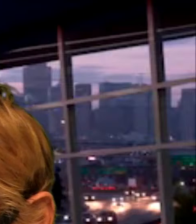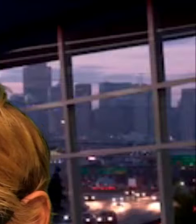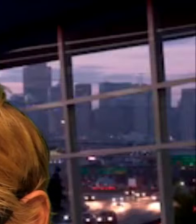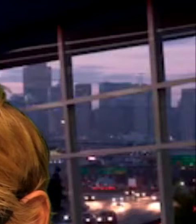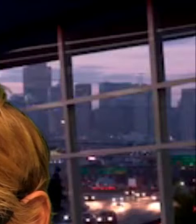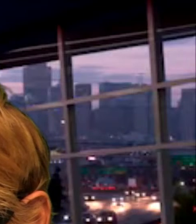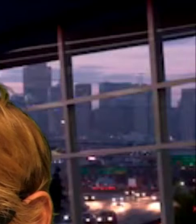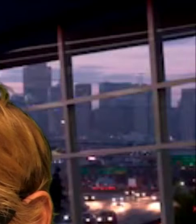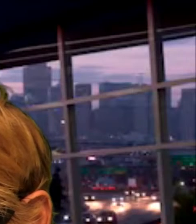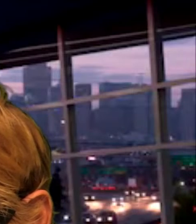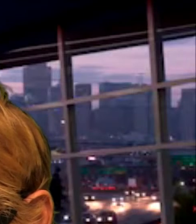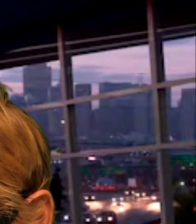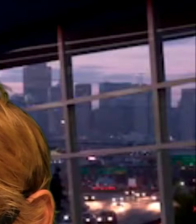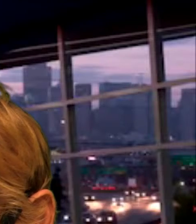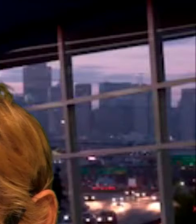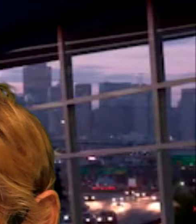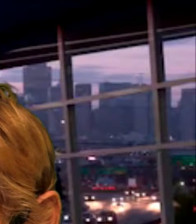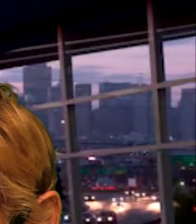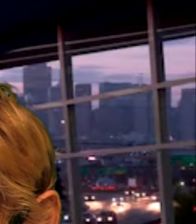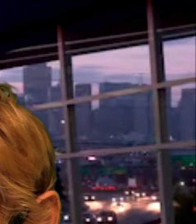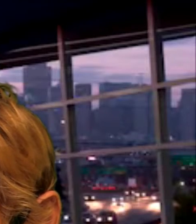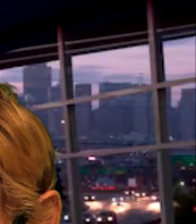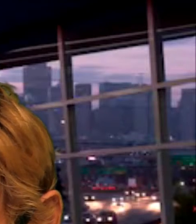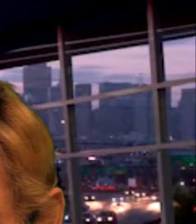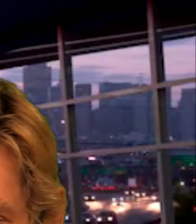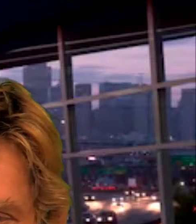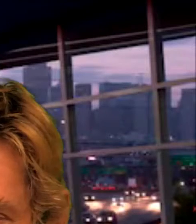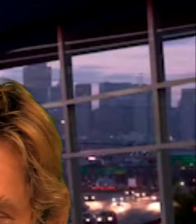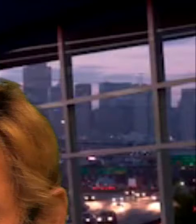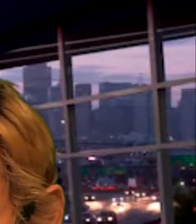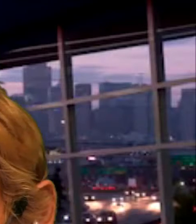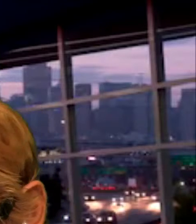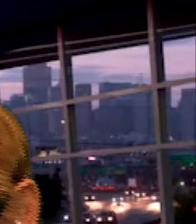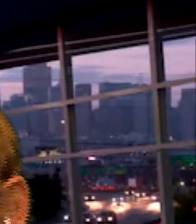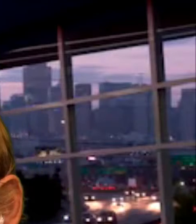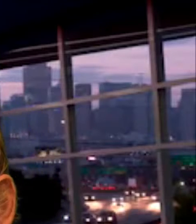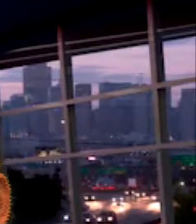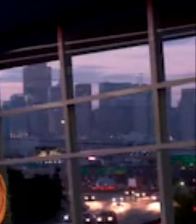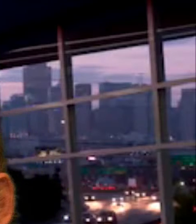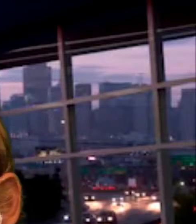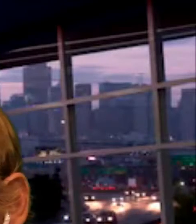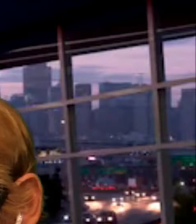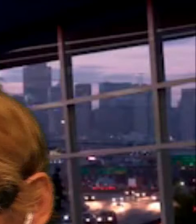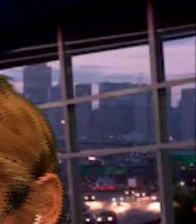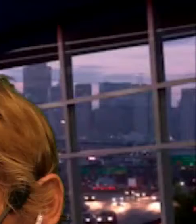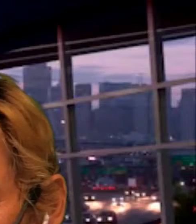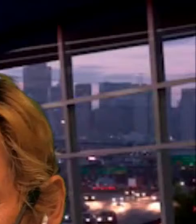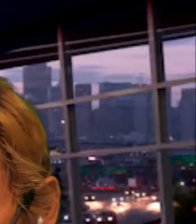be remain to seen how effective it is if it develops herd immunity. And the